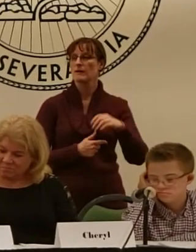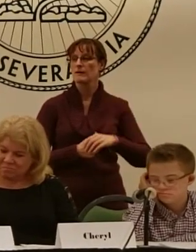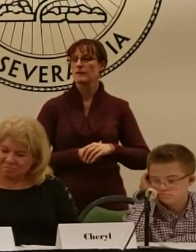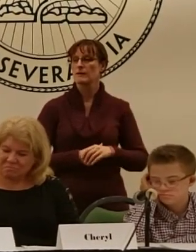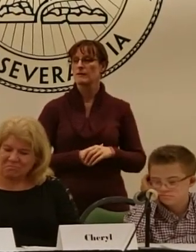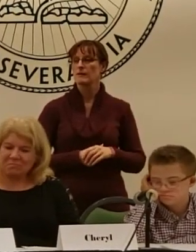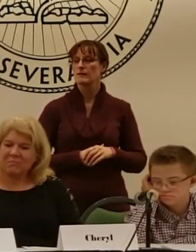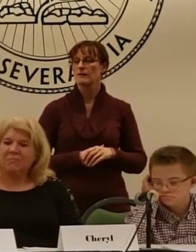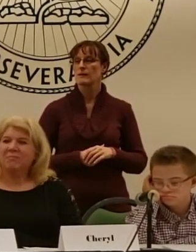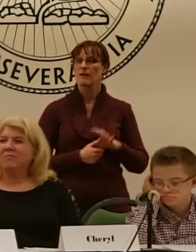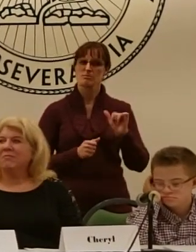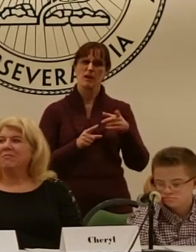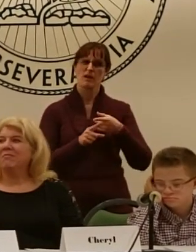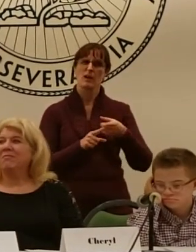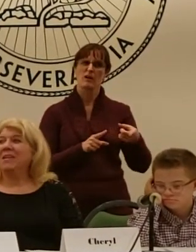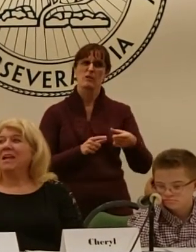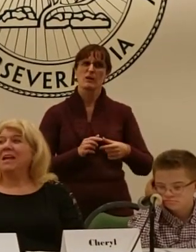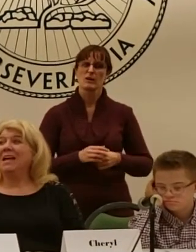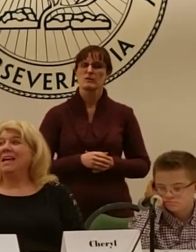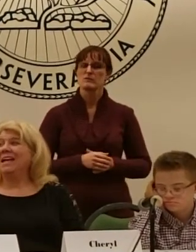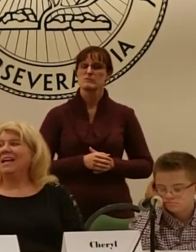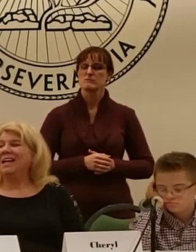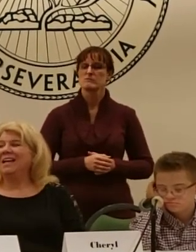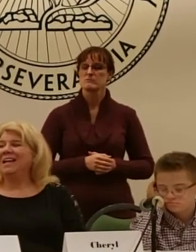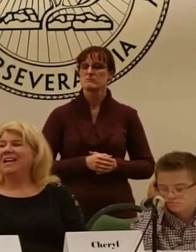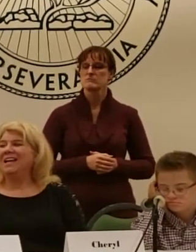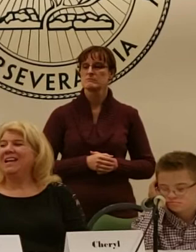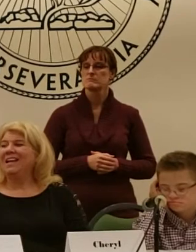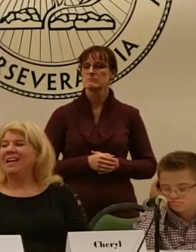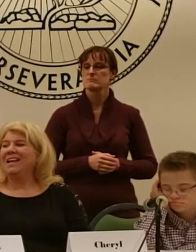I'm not even yet. The Tommy